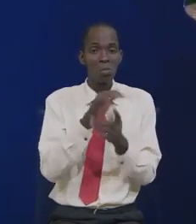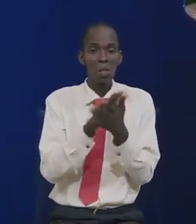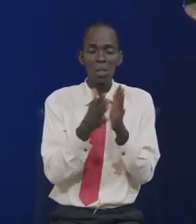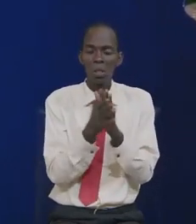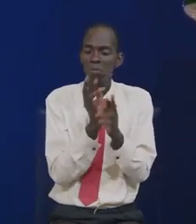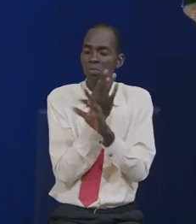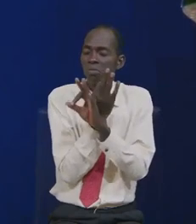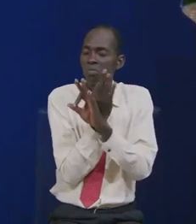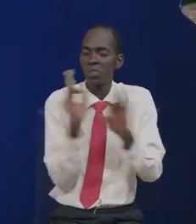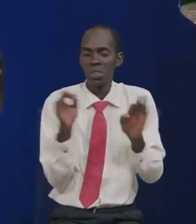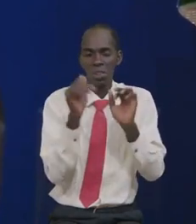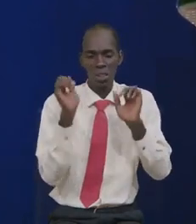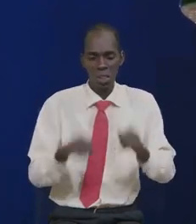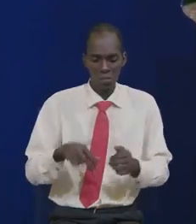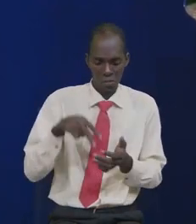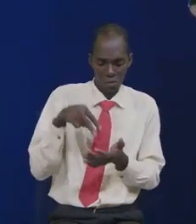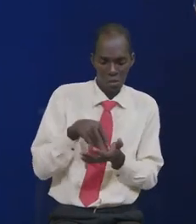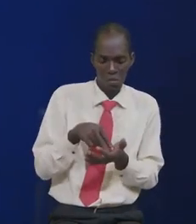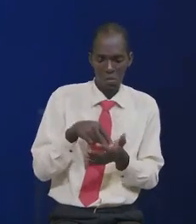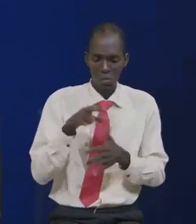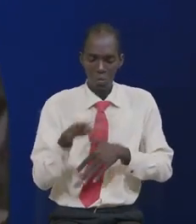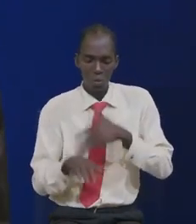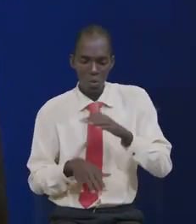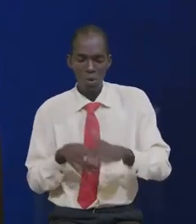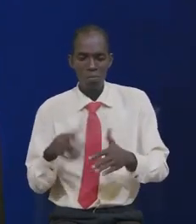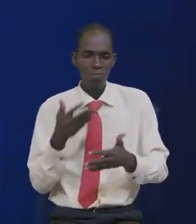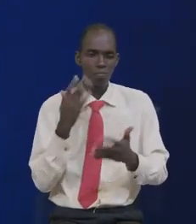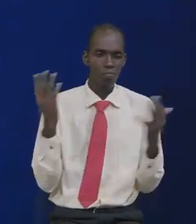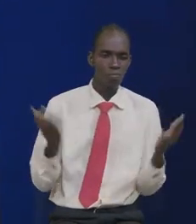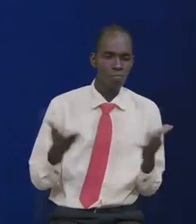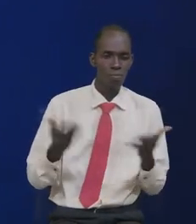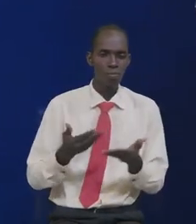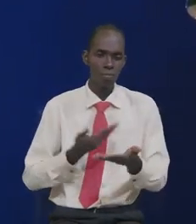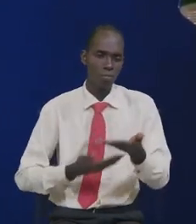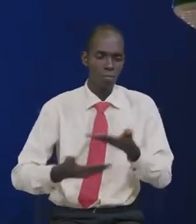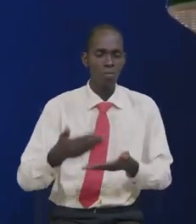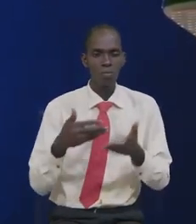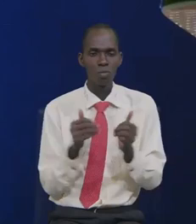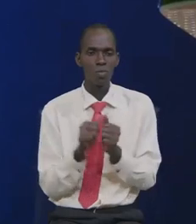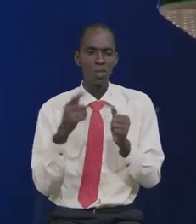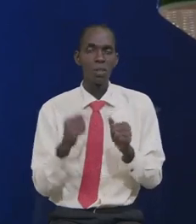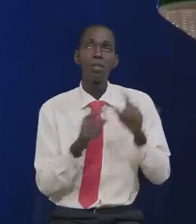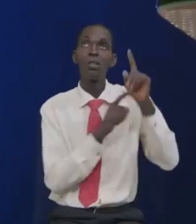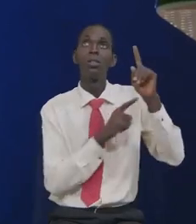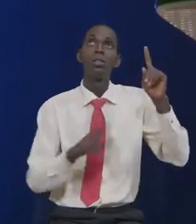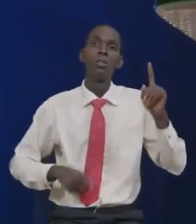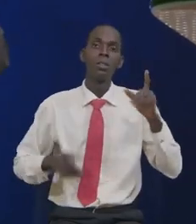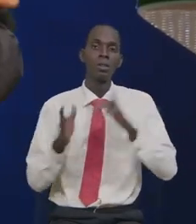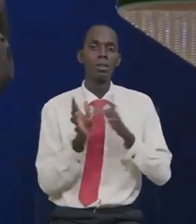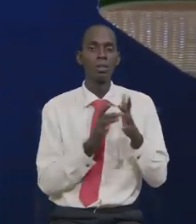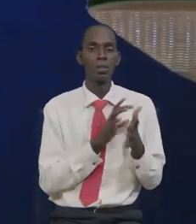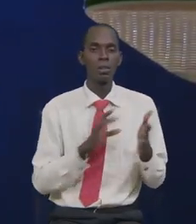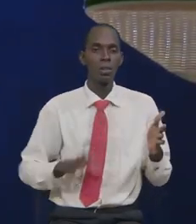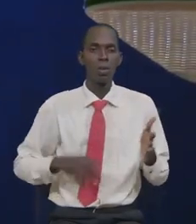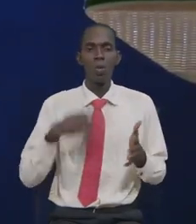stand, they could walk, and they could interact and fellowship with the Lord Jesus Christ, who